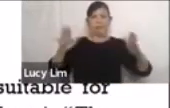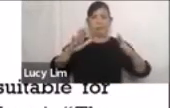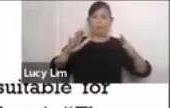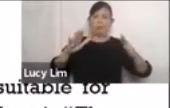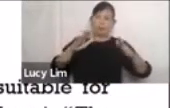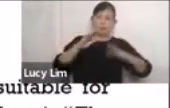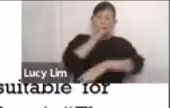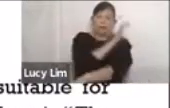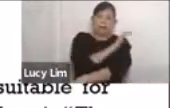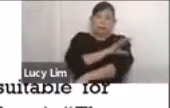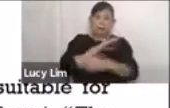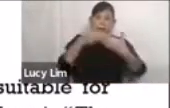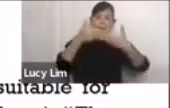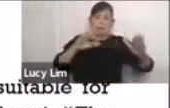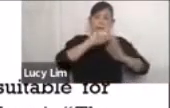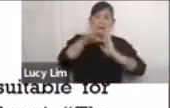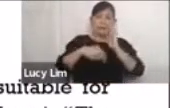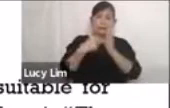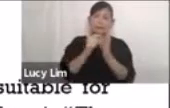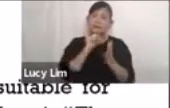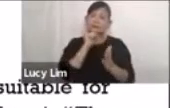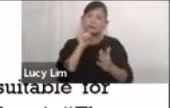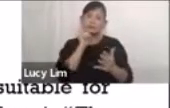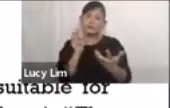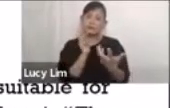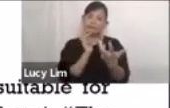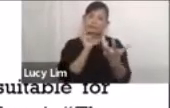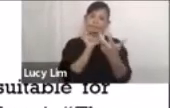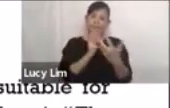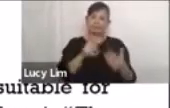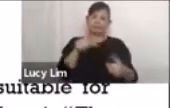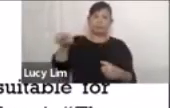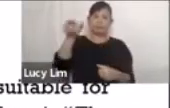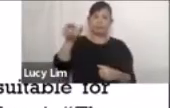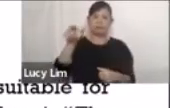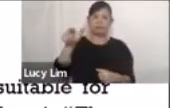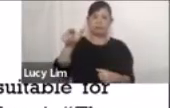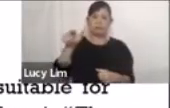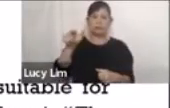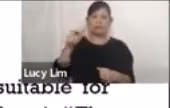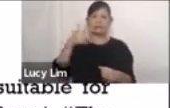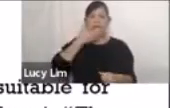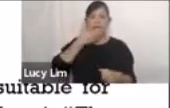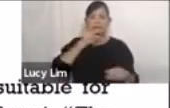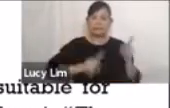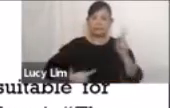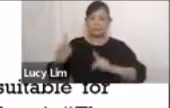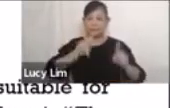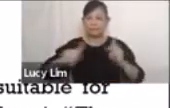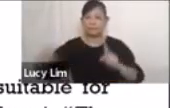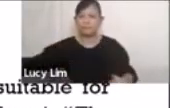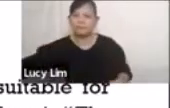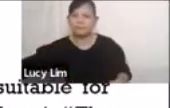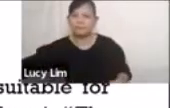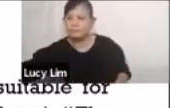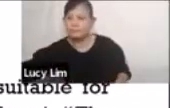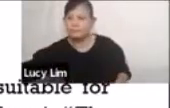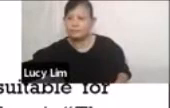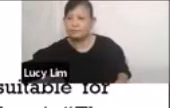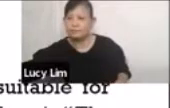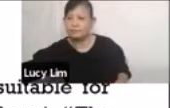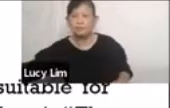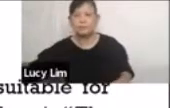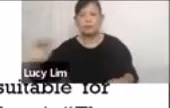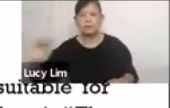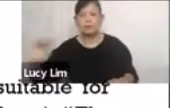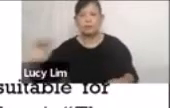not suitable for young people, as shared by the female participants. The gynecology clinic only opens twice a week, and it